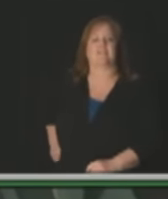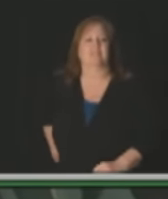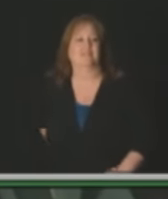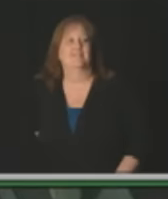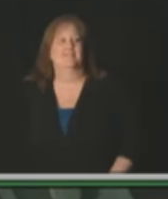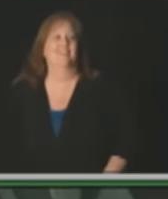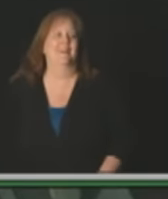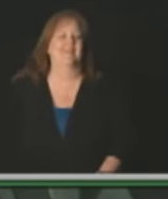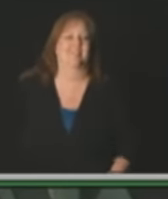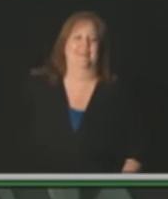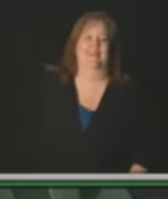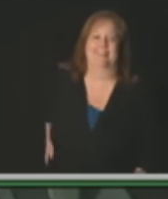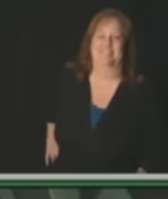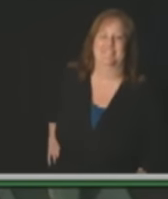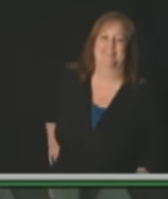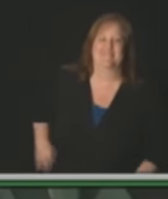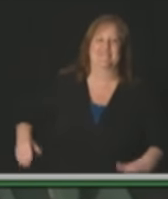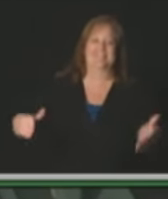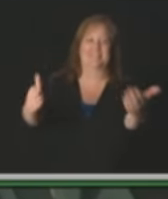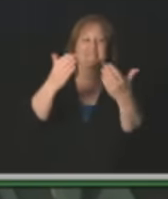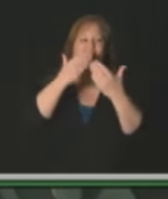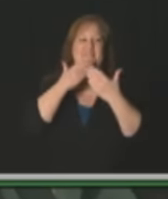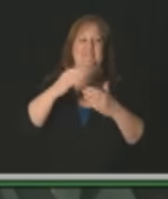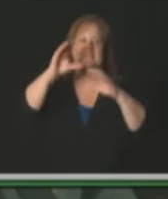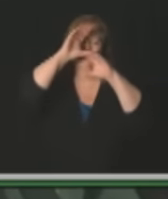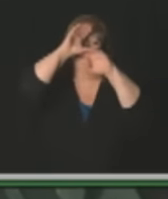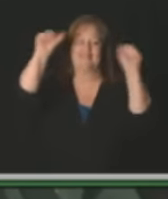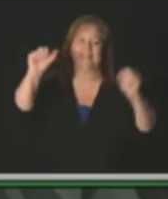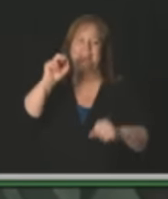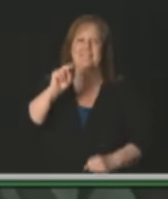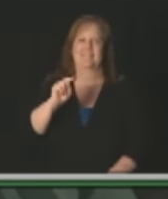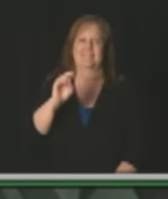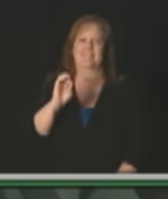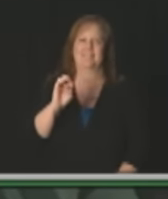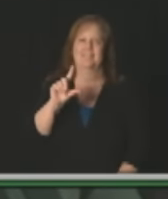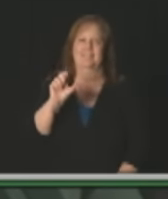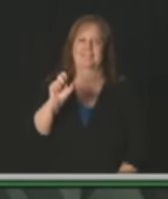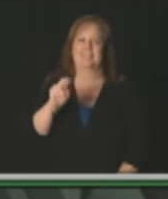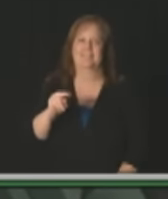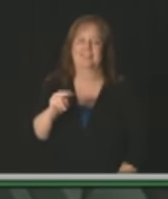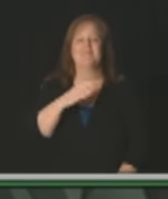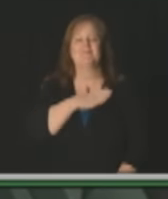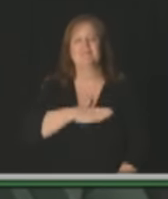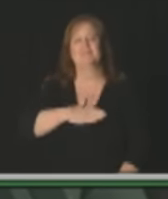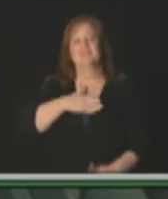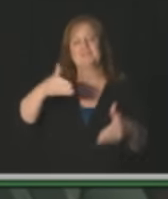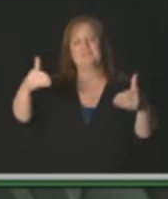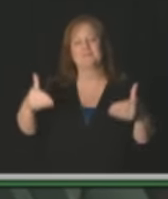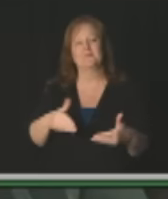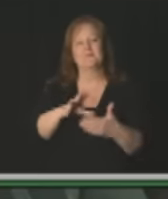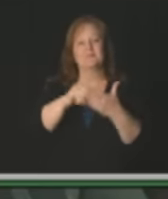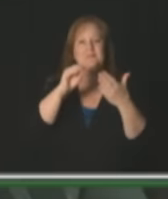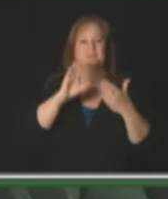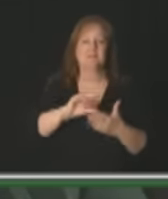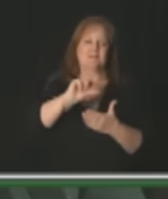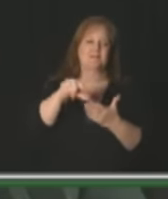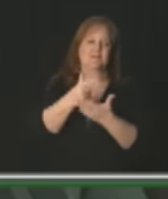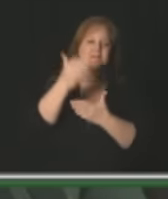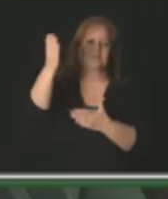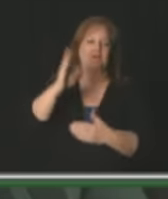Thank you, President Nelson. It is my pleasure to introduce our student commencement speaker, Carl